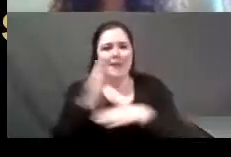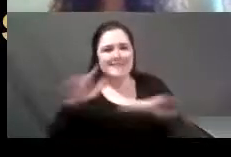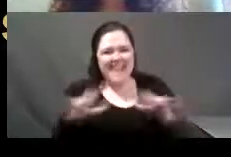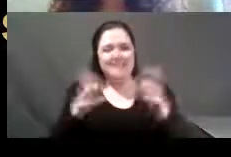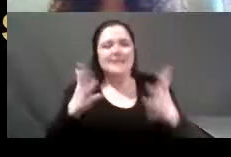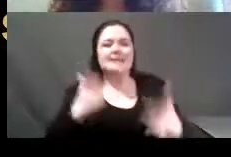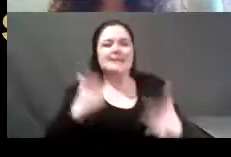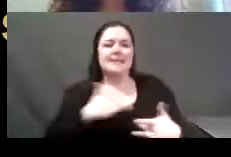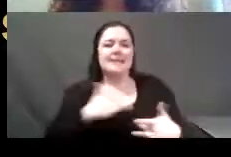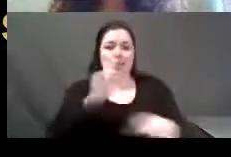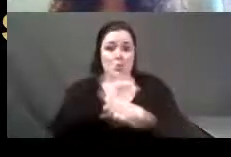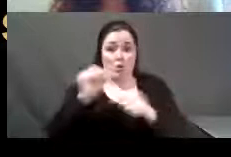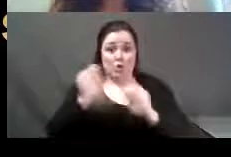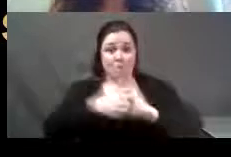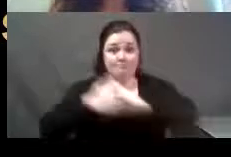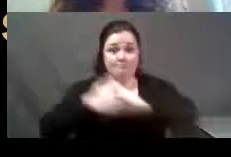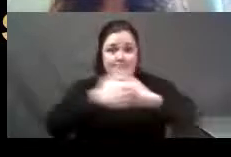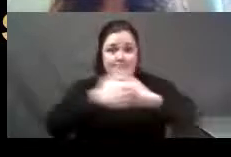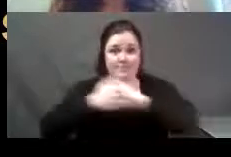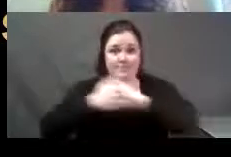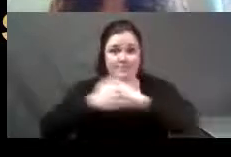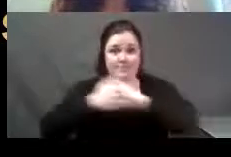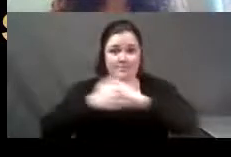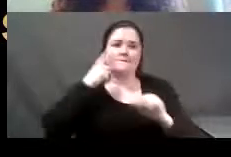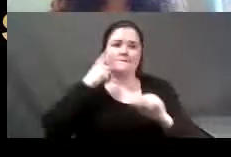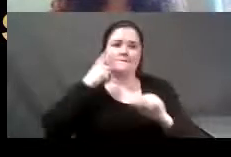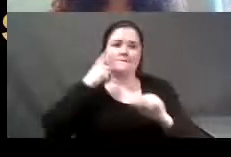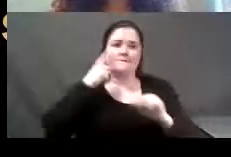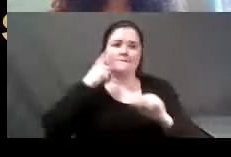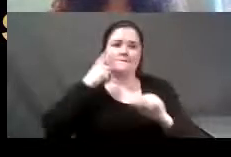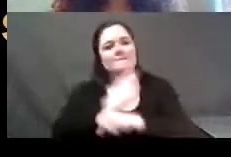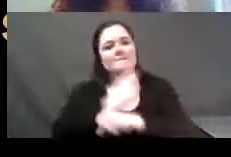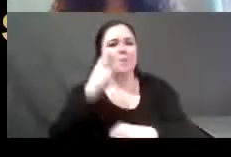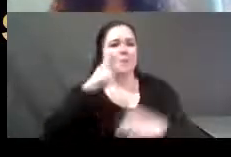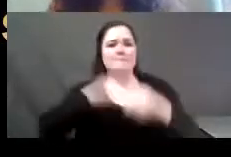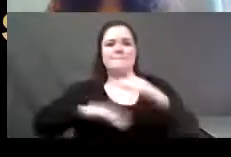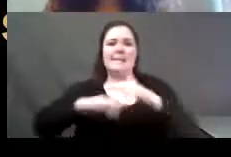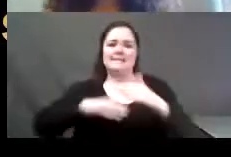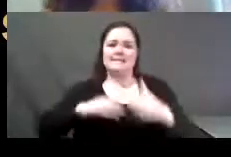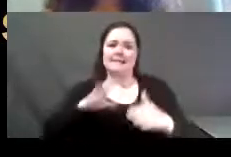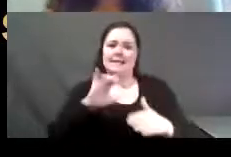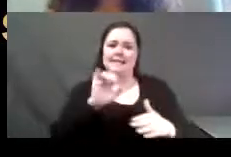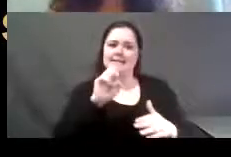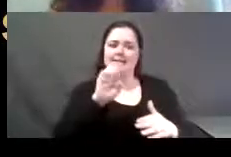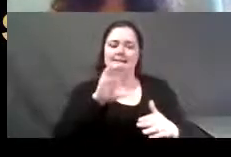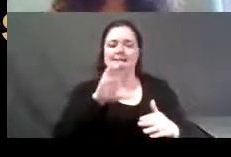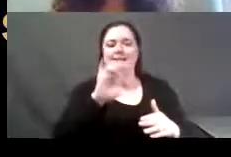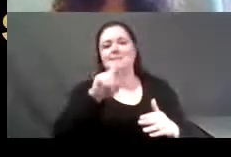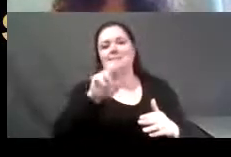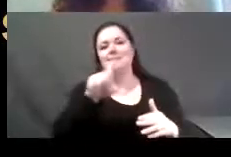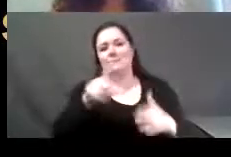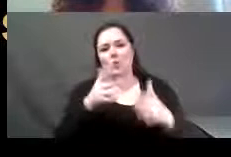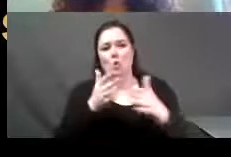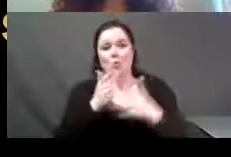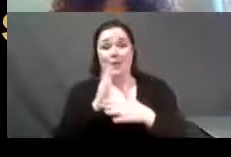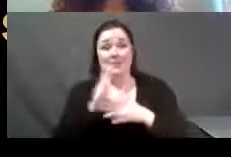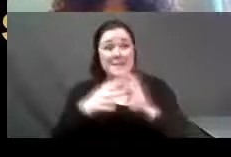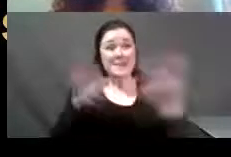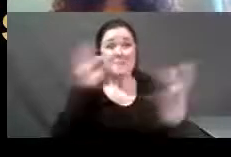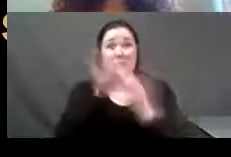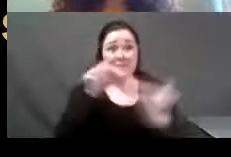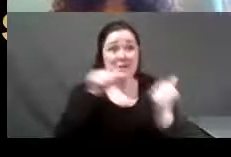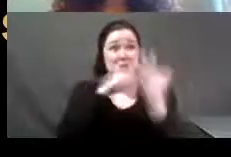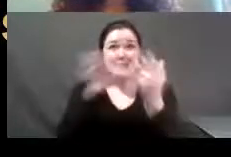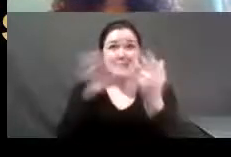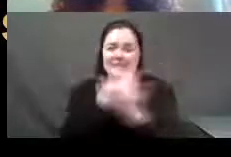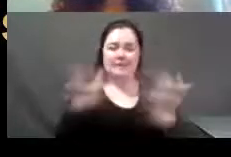historically to fight for the basic civil rights we have today. Of course, they are not perfect and they don't address everything, but I like to kind